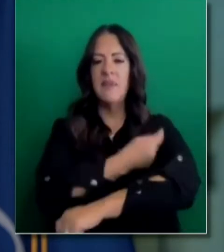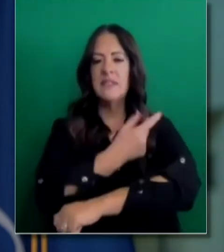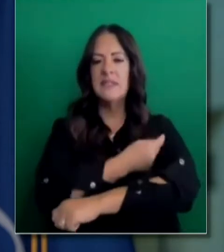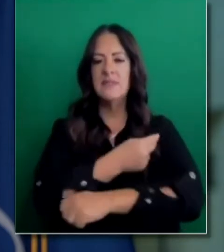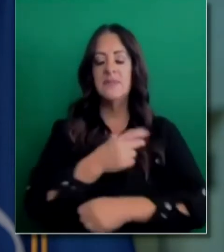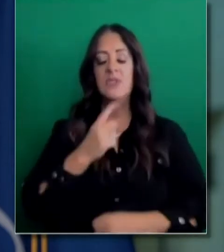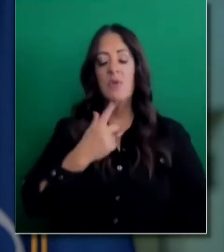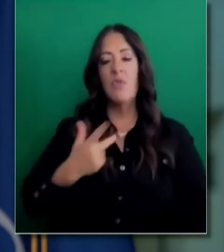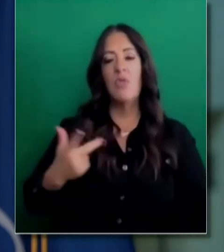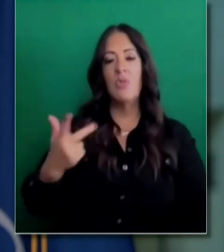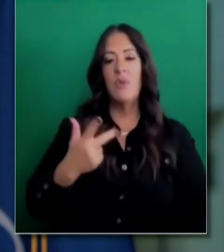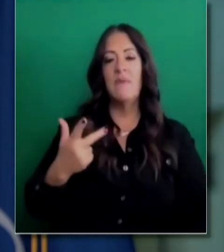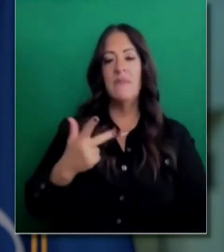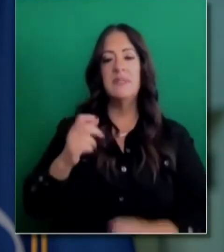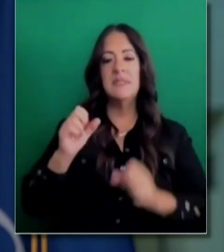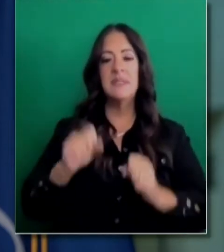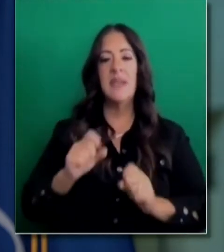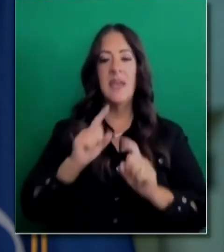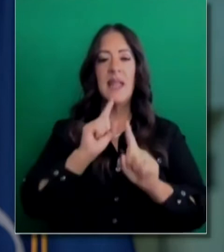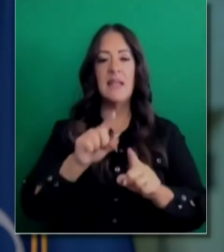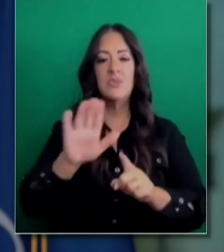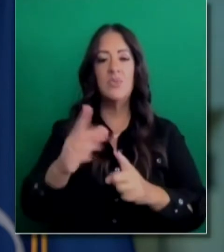questions.